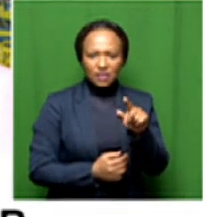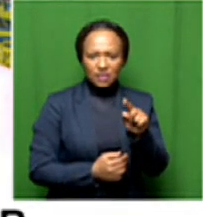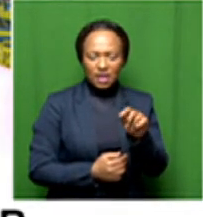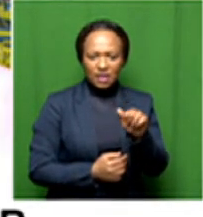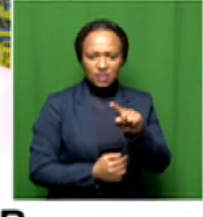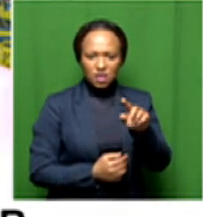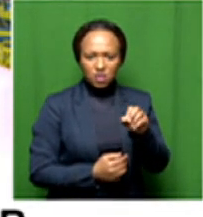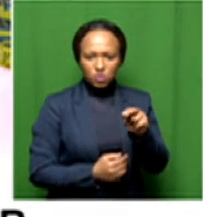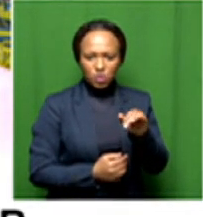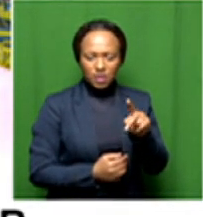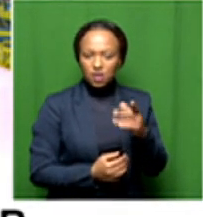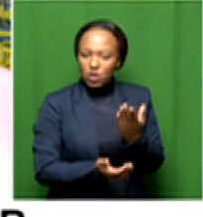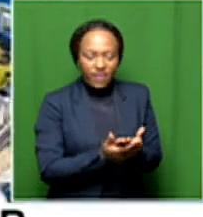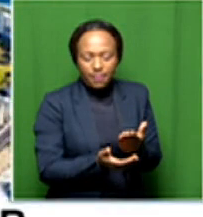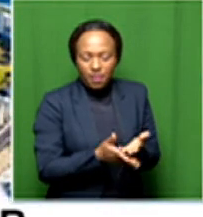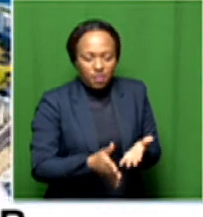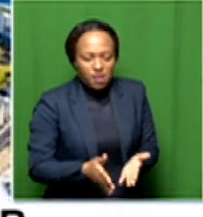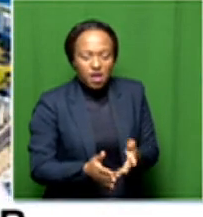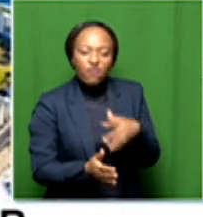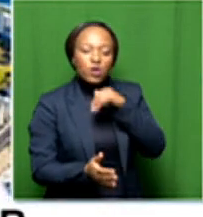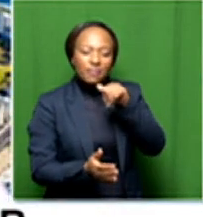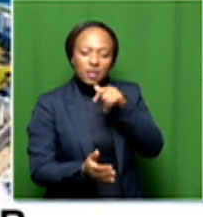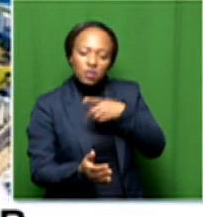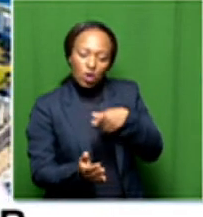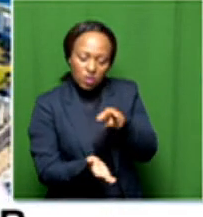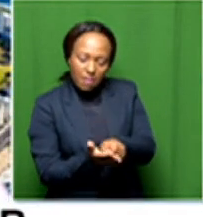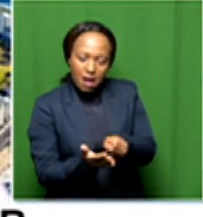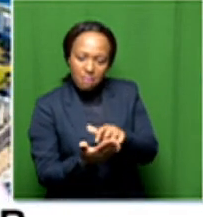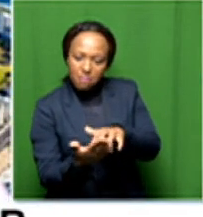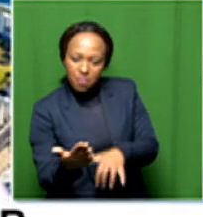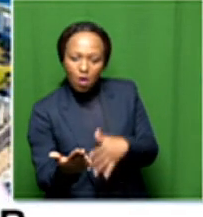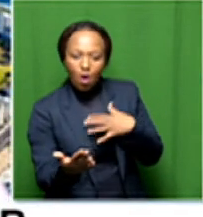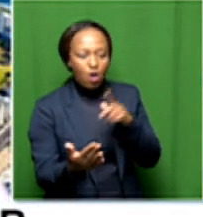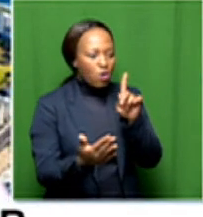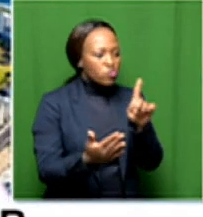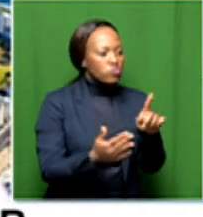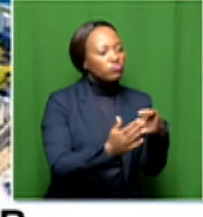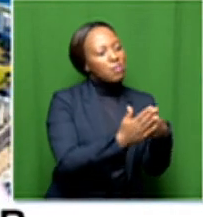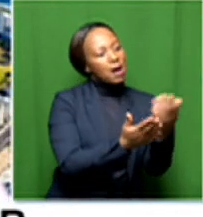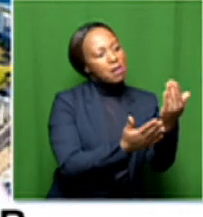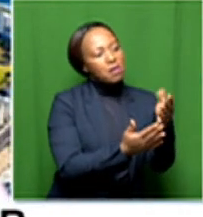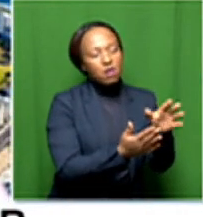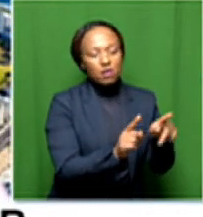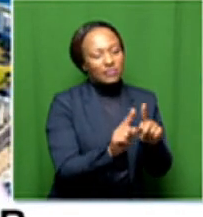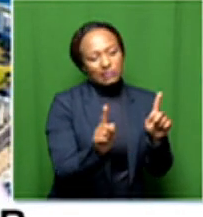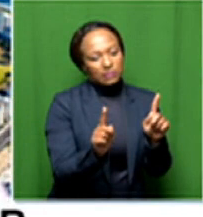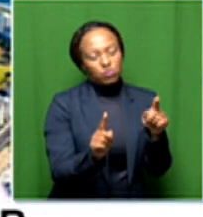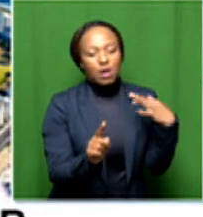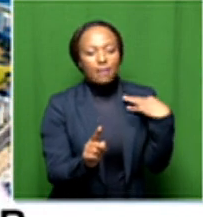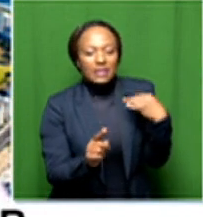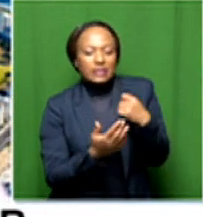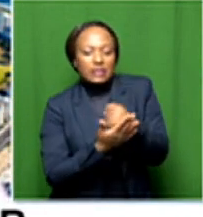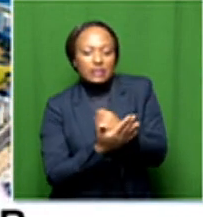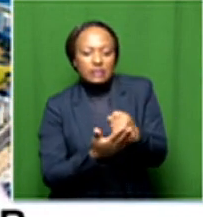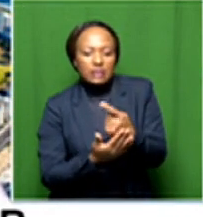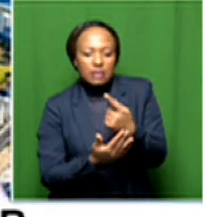the counter or by prescription in this country yet, though there is an application that has been made to register the drug. So you cannot